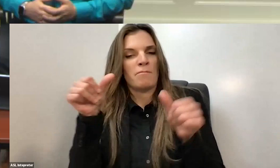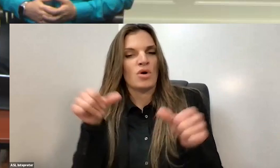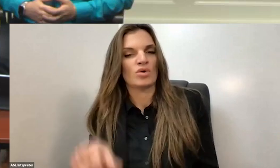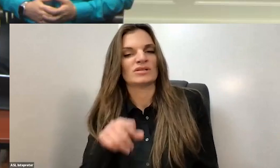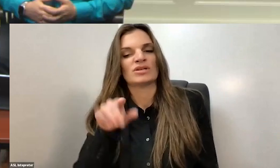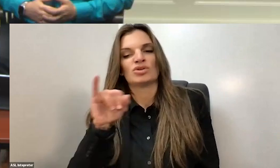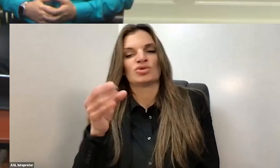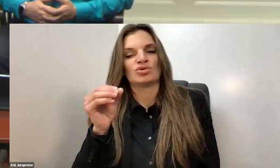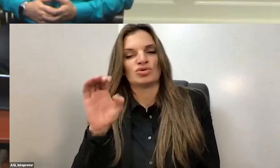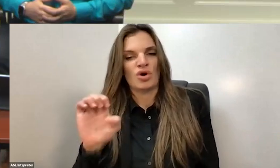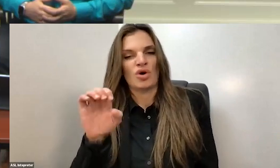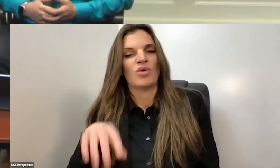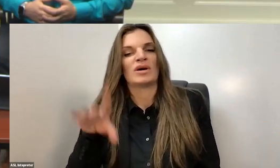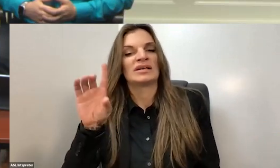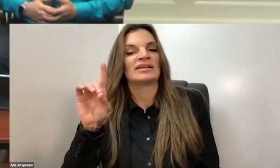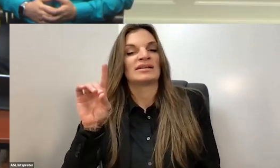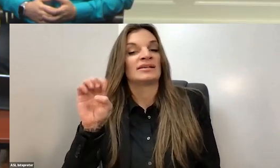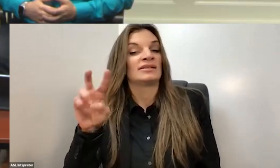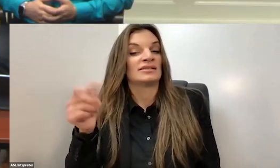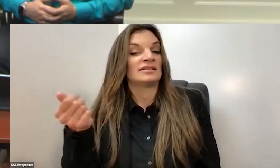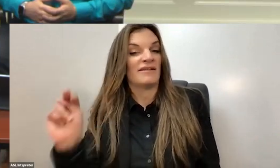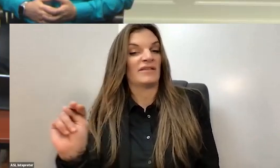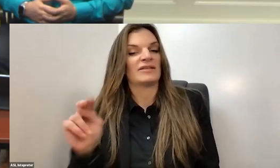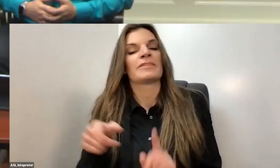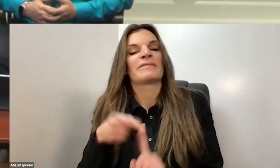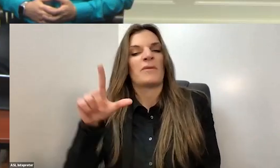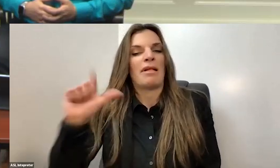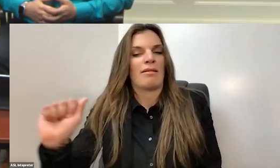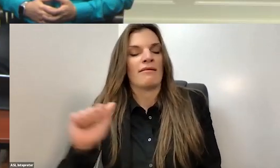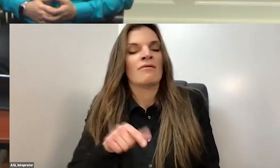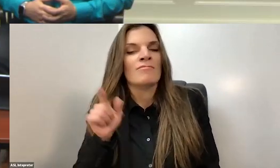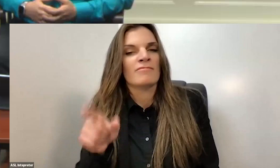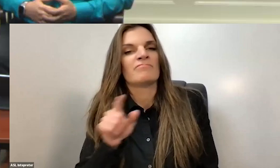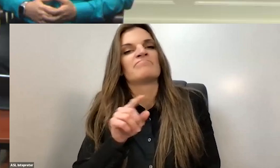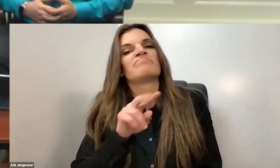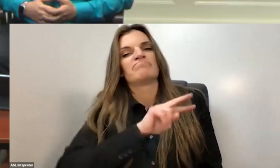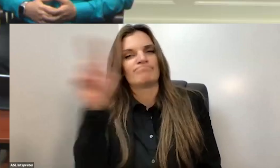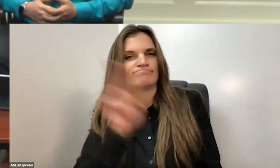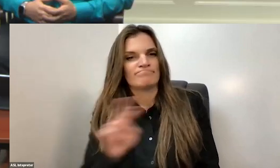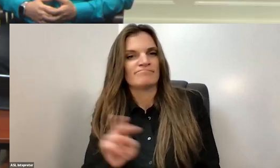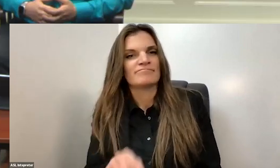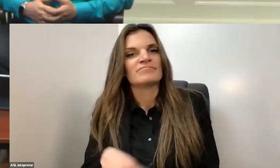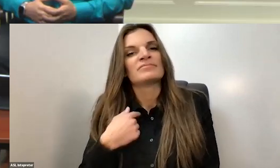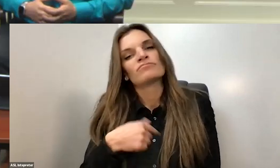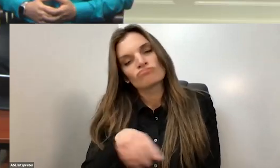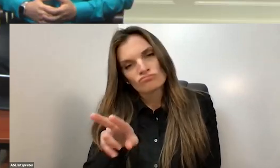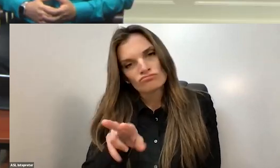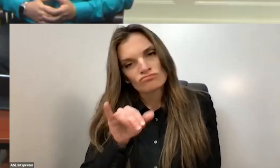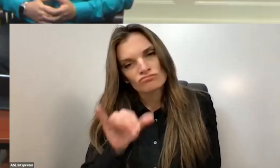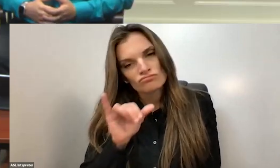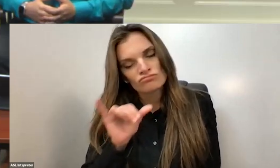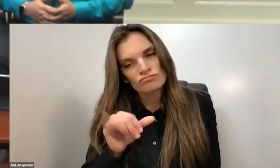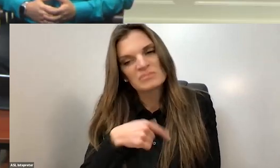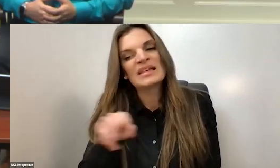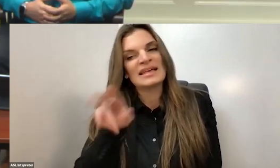backend developer in Los Angeles. Just, he was basically, you know, he had a bee in his bonnet. So what do people do? They